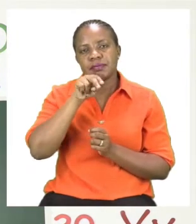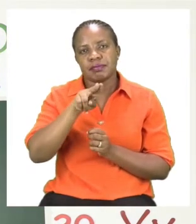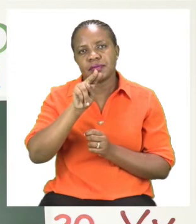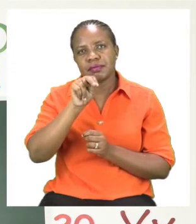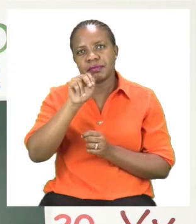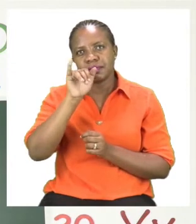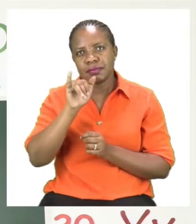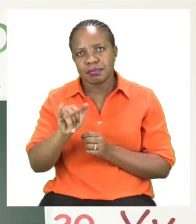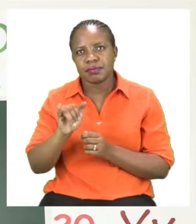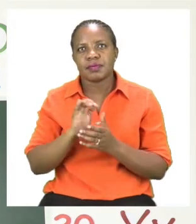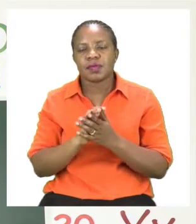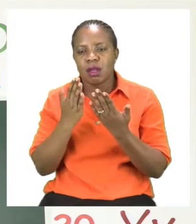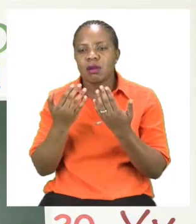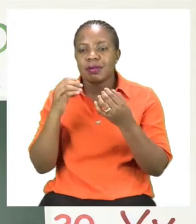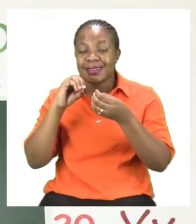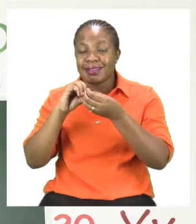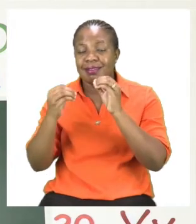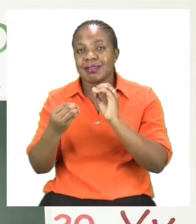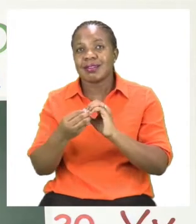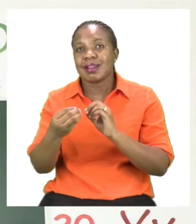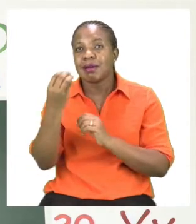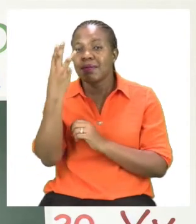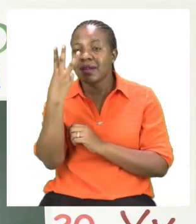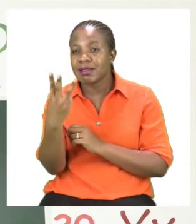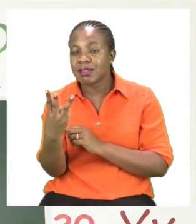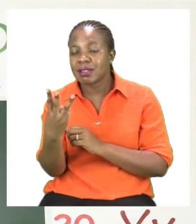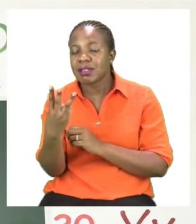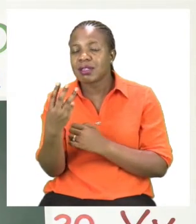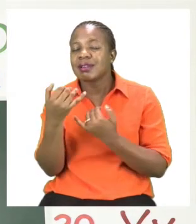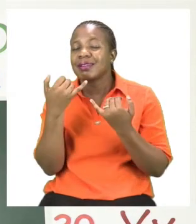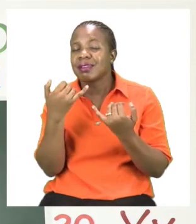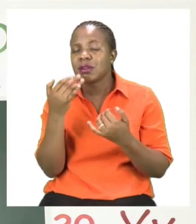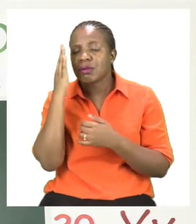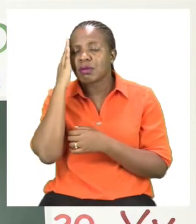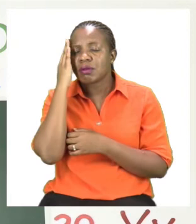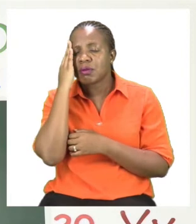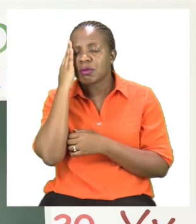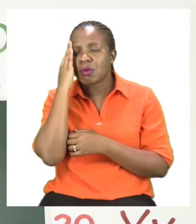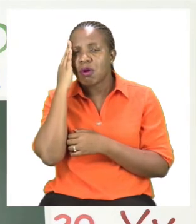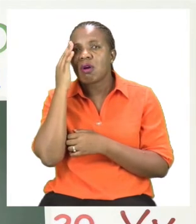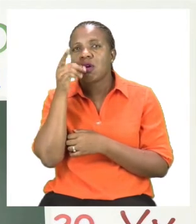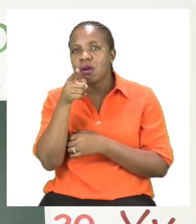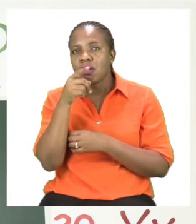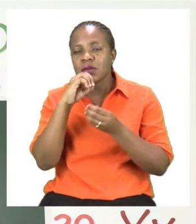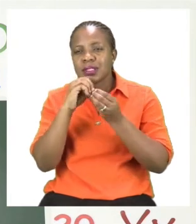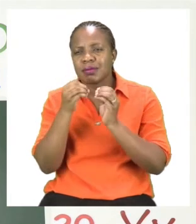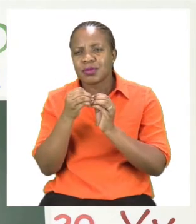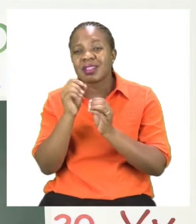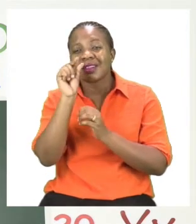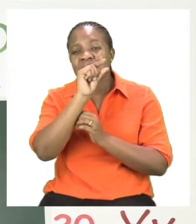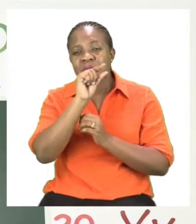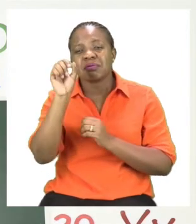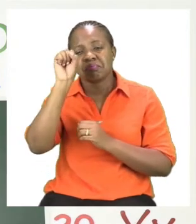that's starts with E, and the word today is Easter egg. So we